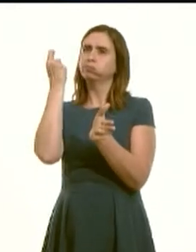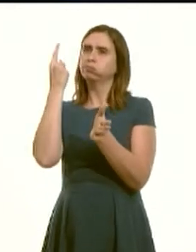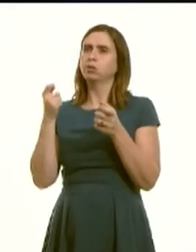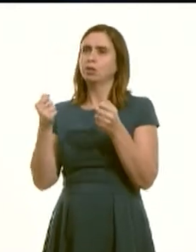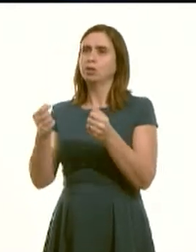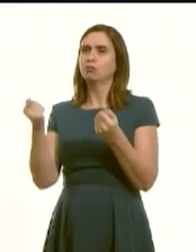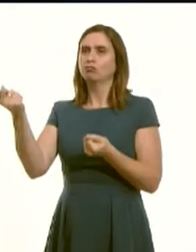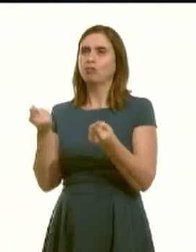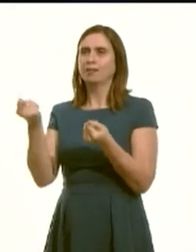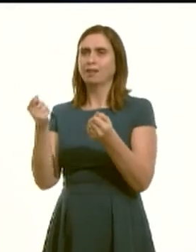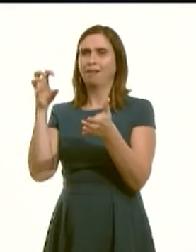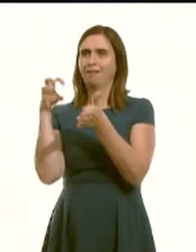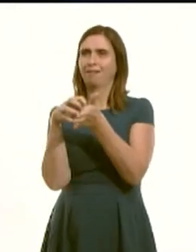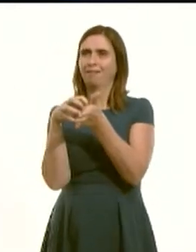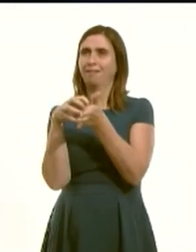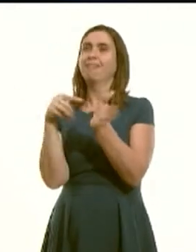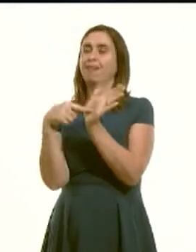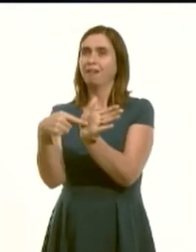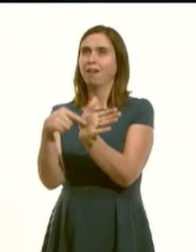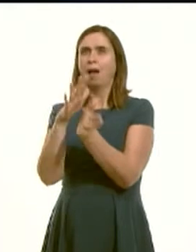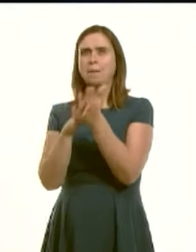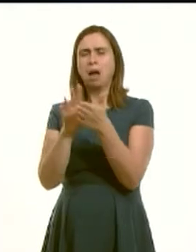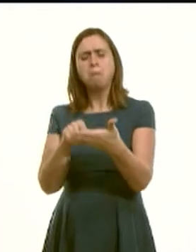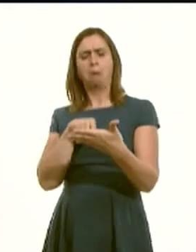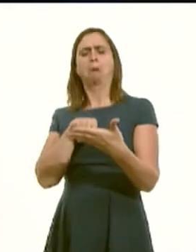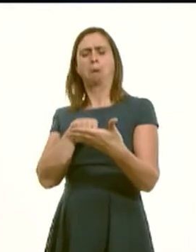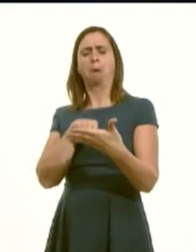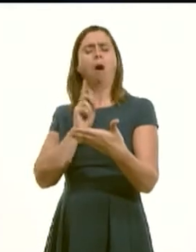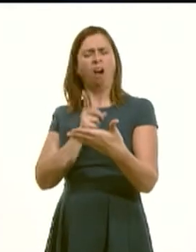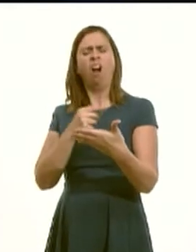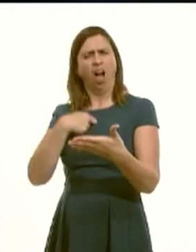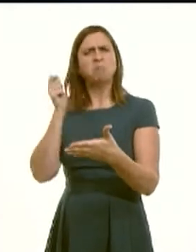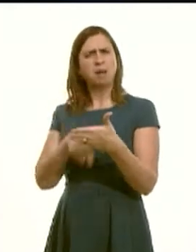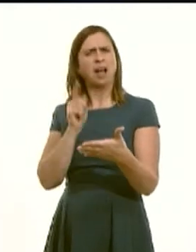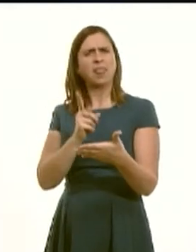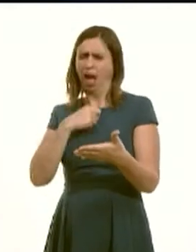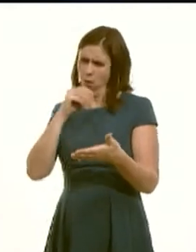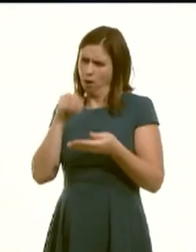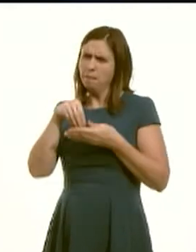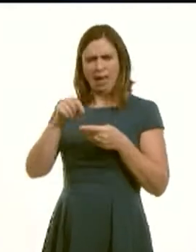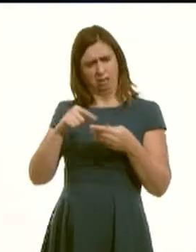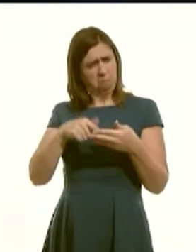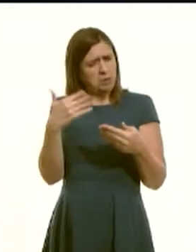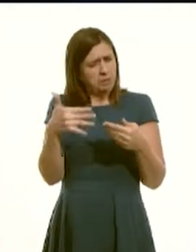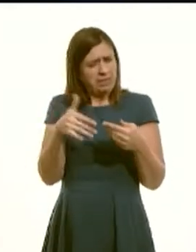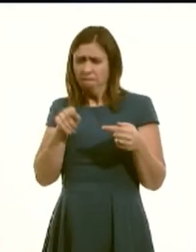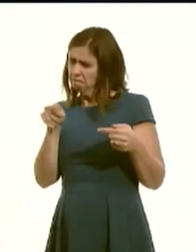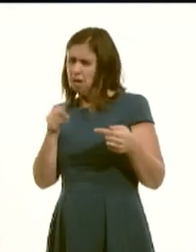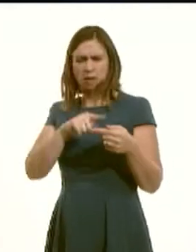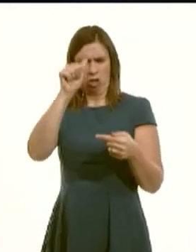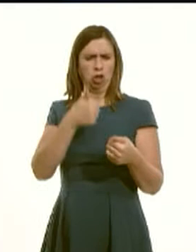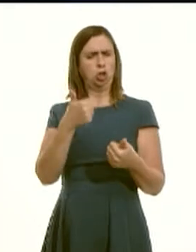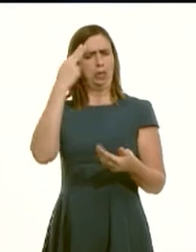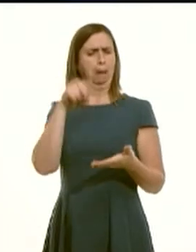to the industry in terms of increasing loyalty from customers who are prepared to pay an additional amount for a reliable